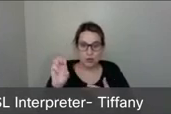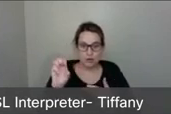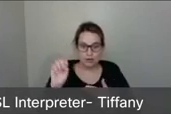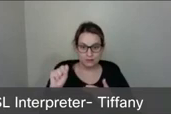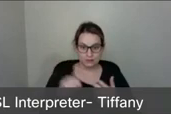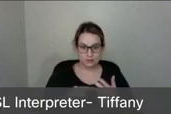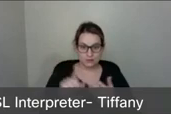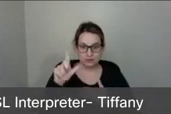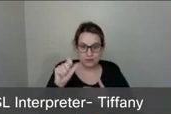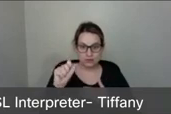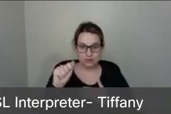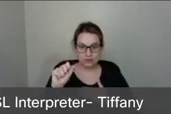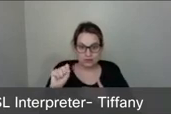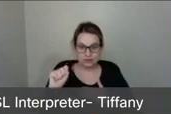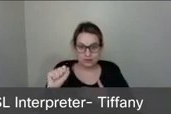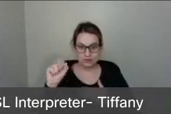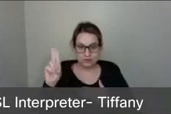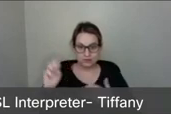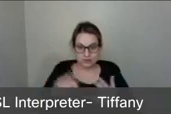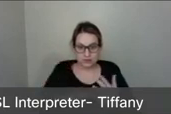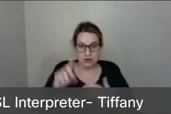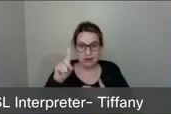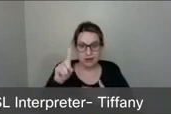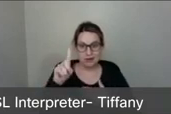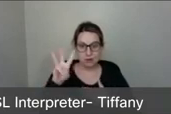Lisa Sun, and Dawana Schultz.